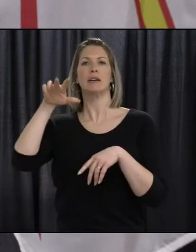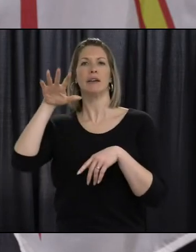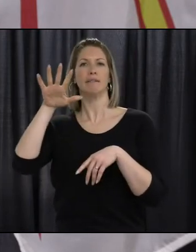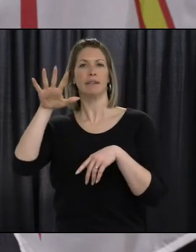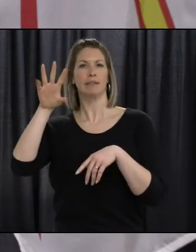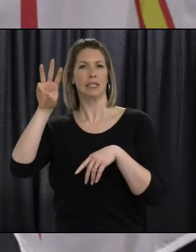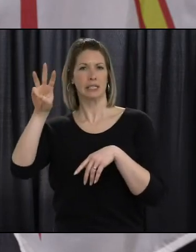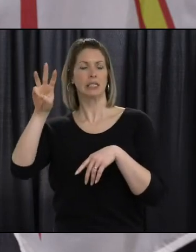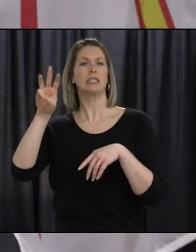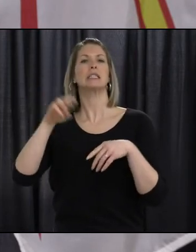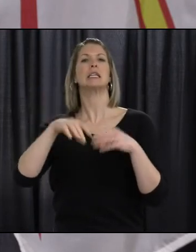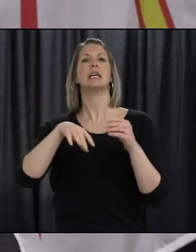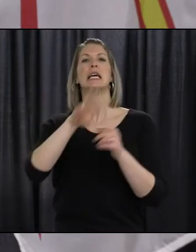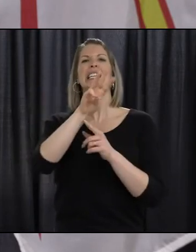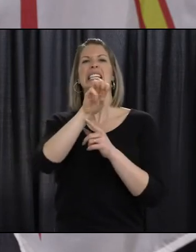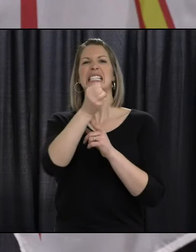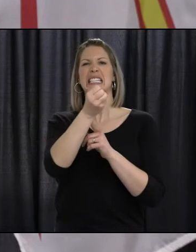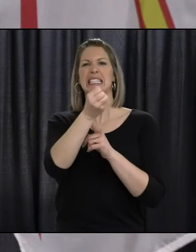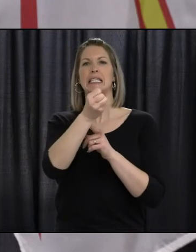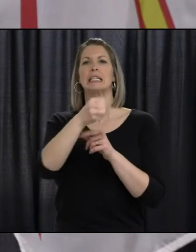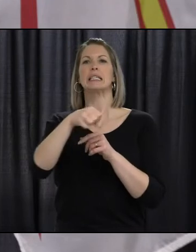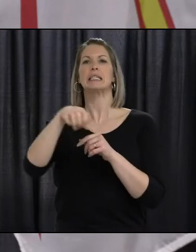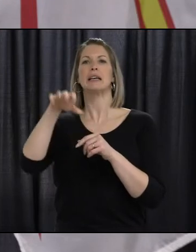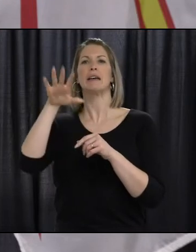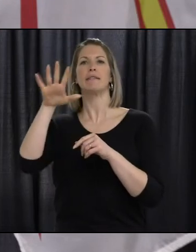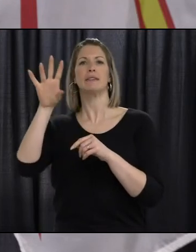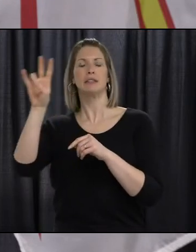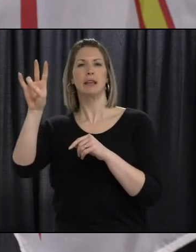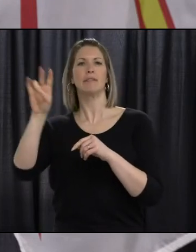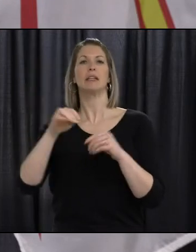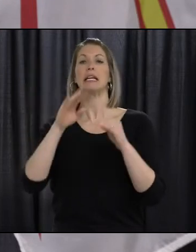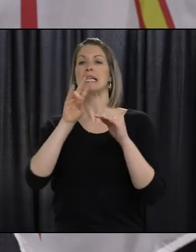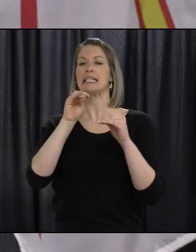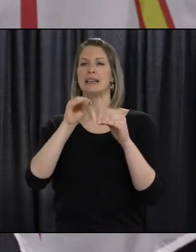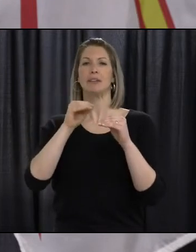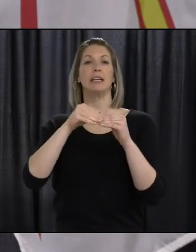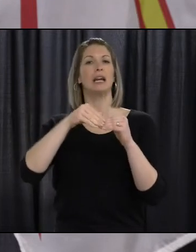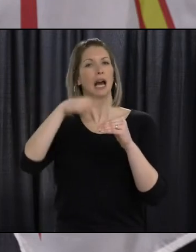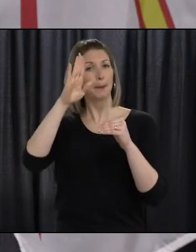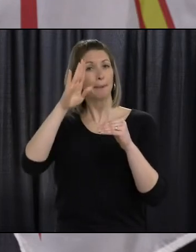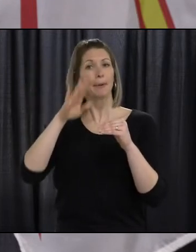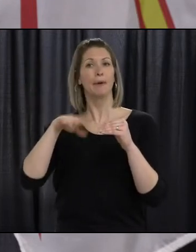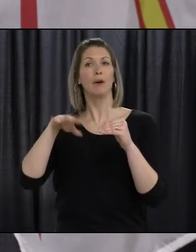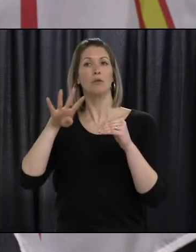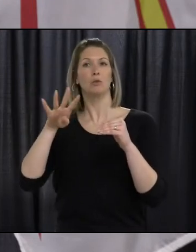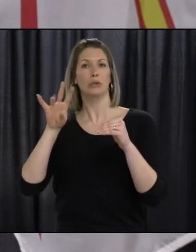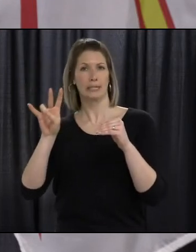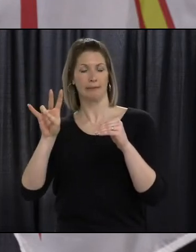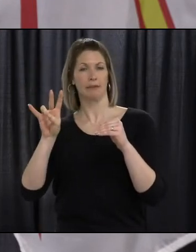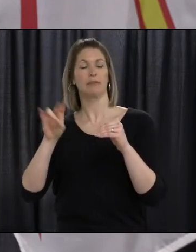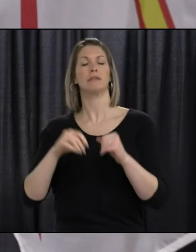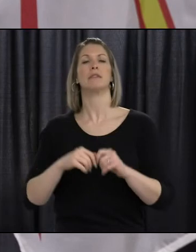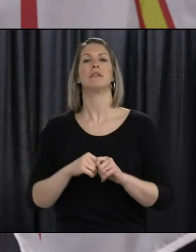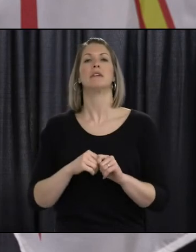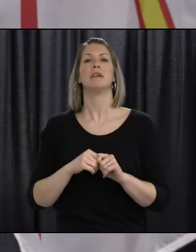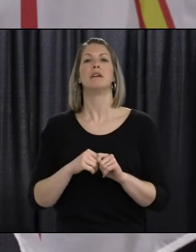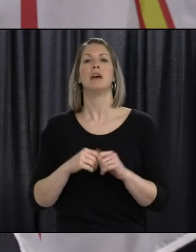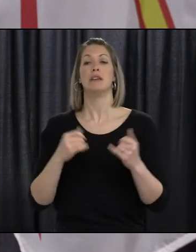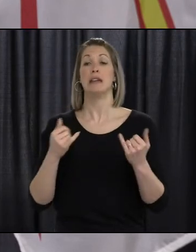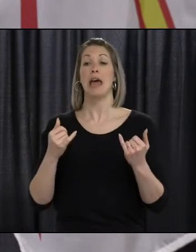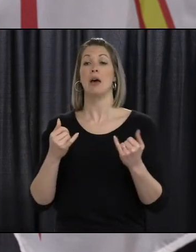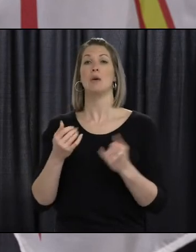59, 57 between 60 and 69, and 47 who are 70 and above. 7 people